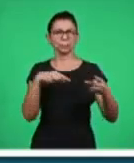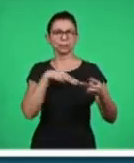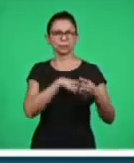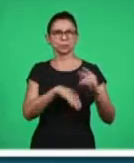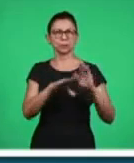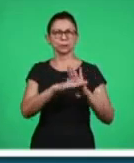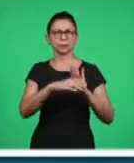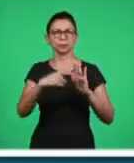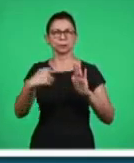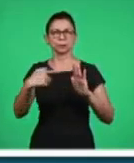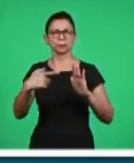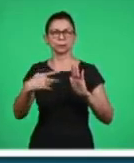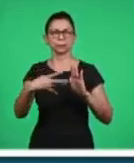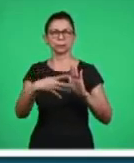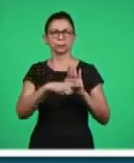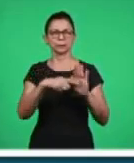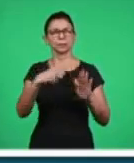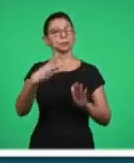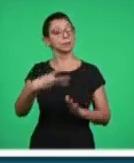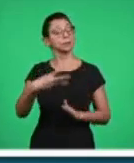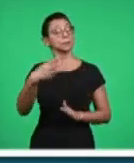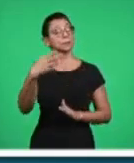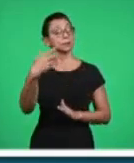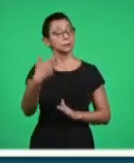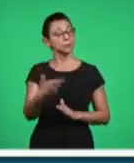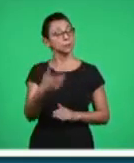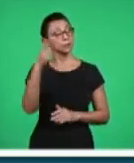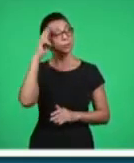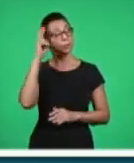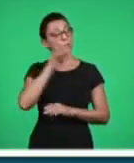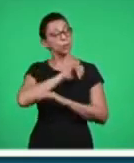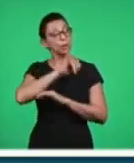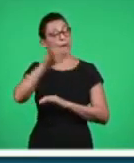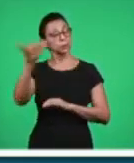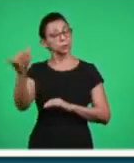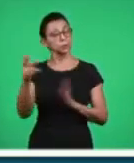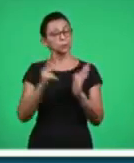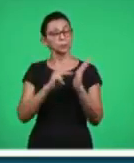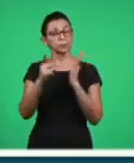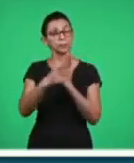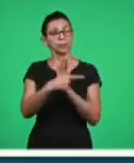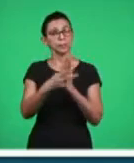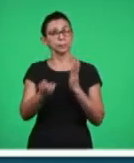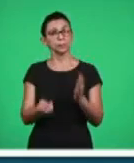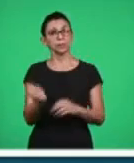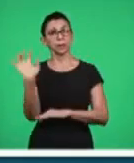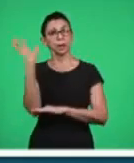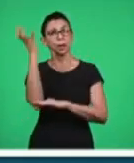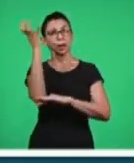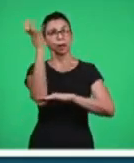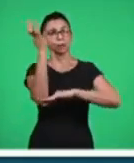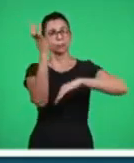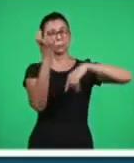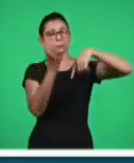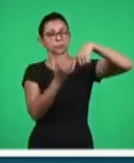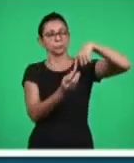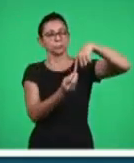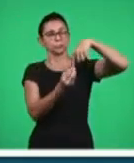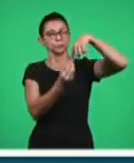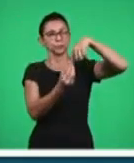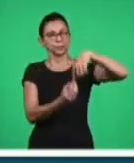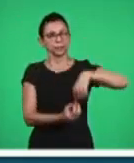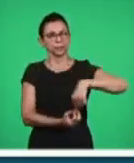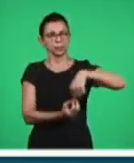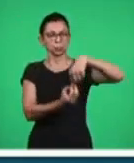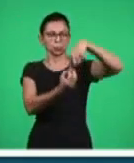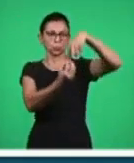verse 32, it says, when the Lord Jesus spoke, proclaimed the parable of the fig tree. Now learn this parable of the